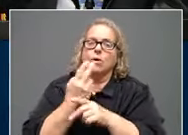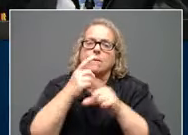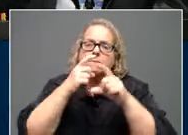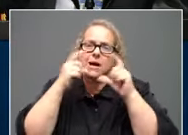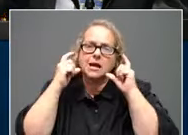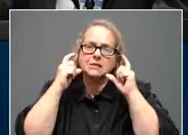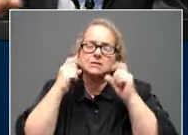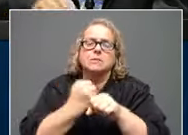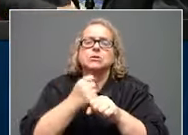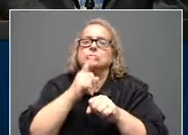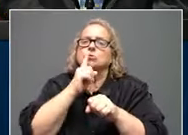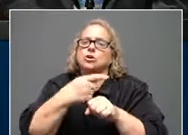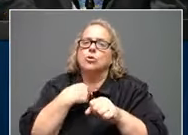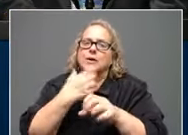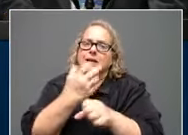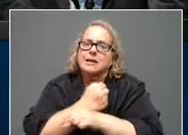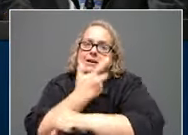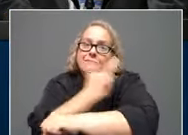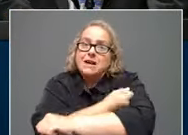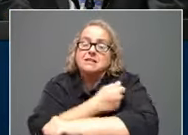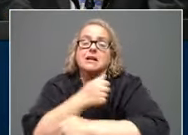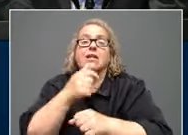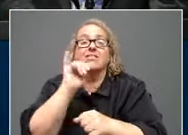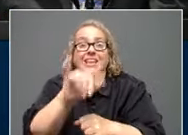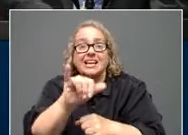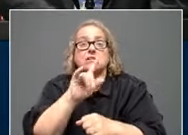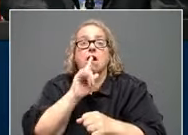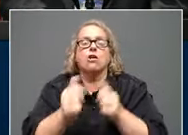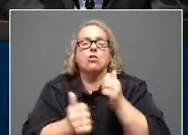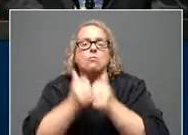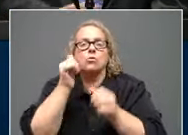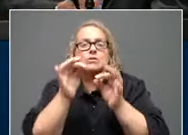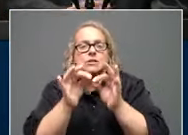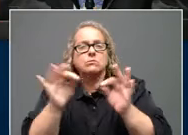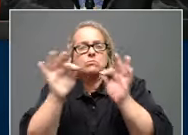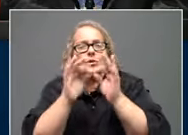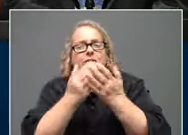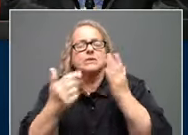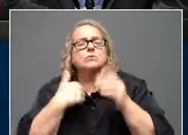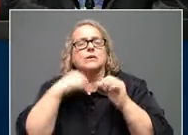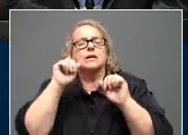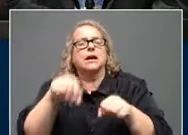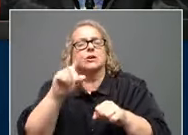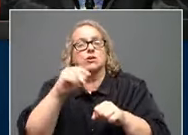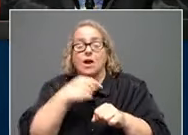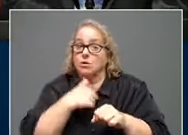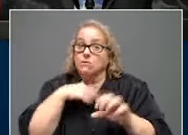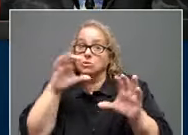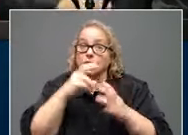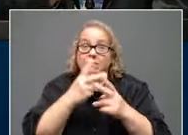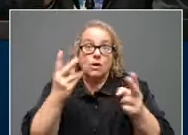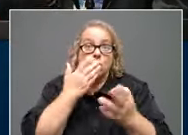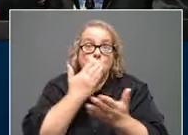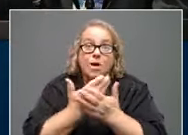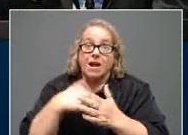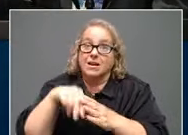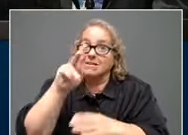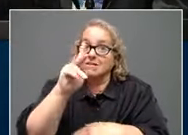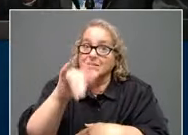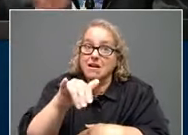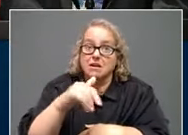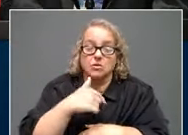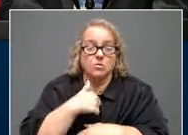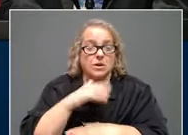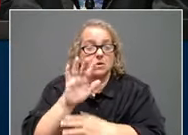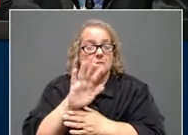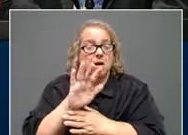sure we get vaccinated, these are the most important things we can do. And we've been doing well in Kentucky. We are about middle